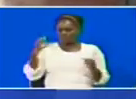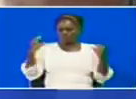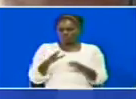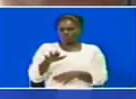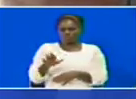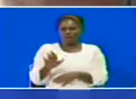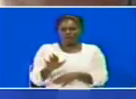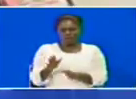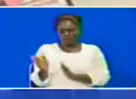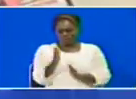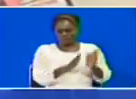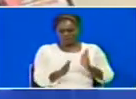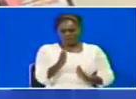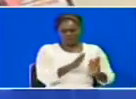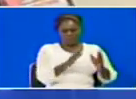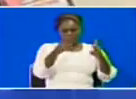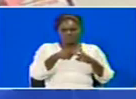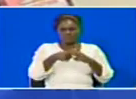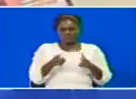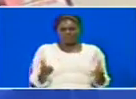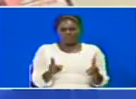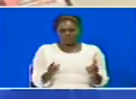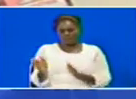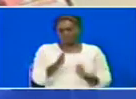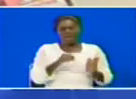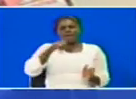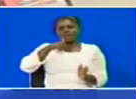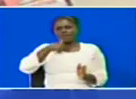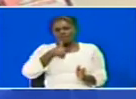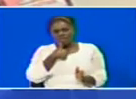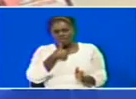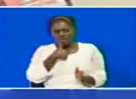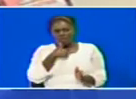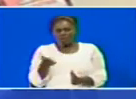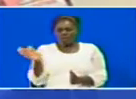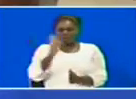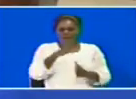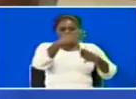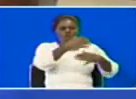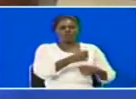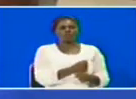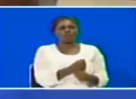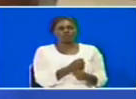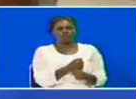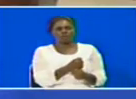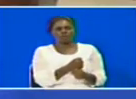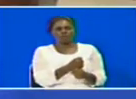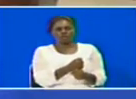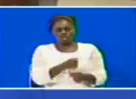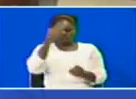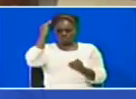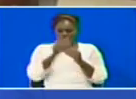existing election strategic plans and roll out a long-term strategic plan that will restore confidence and trust in the institution. We must put a